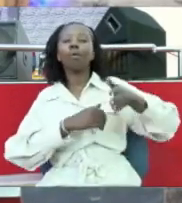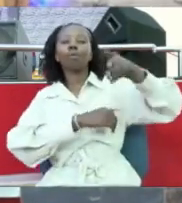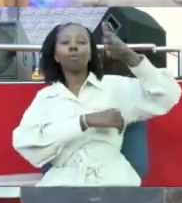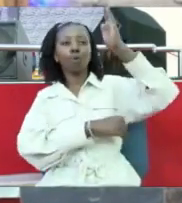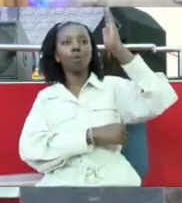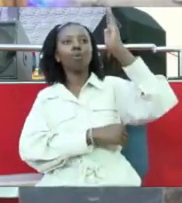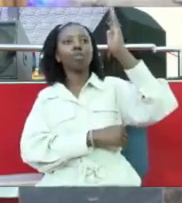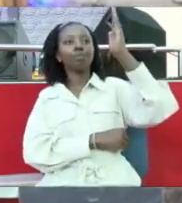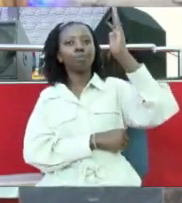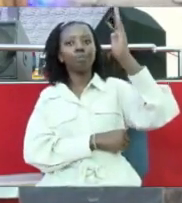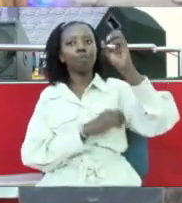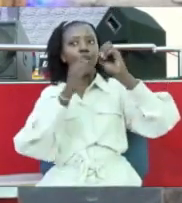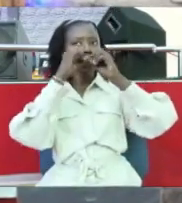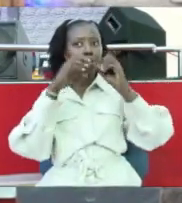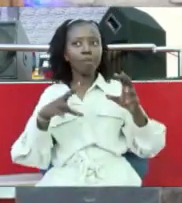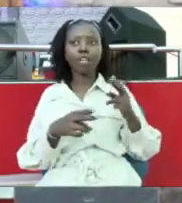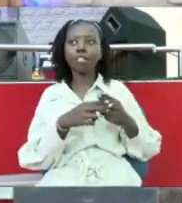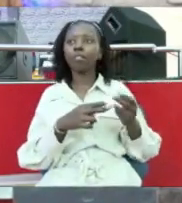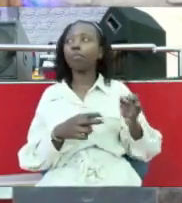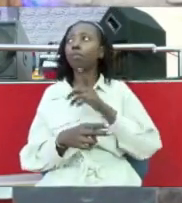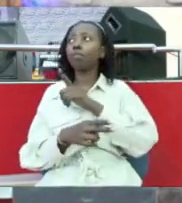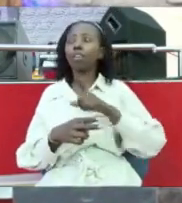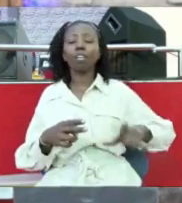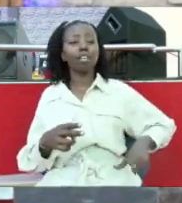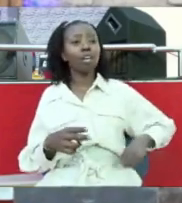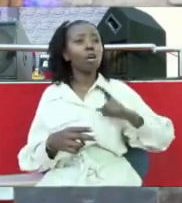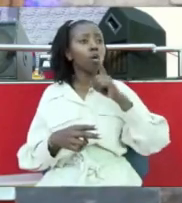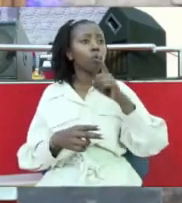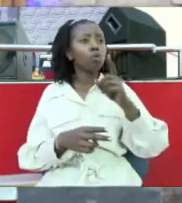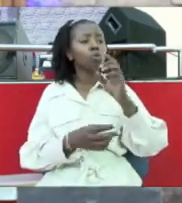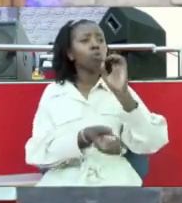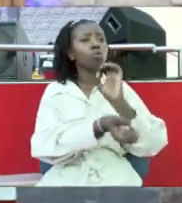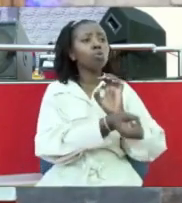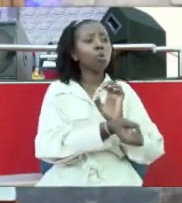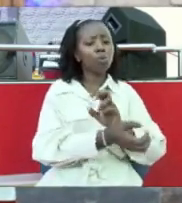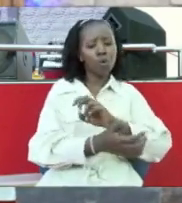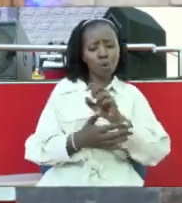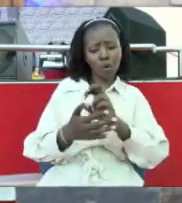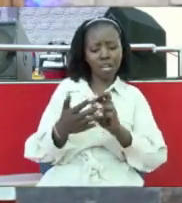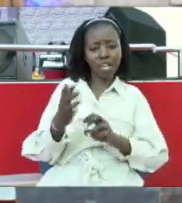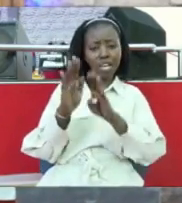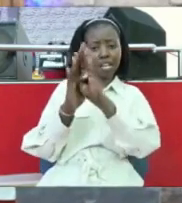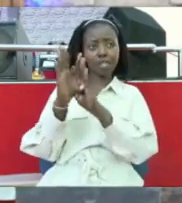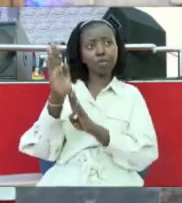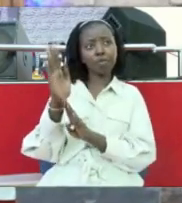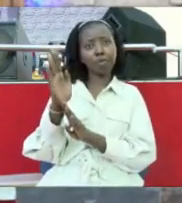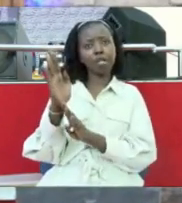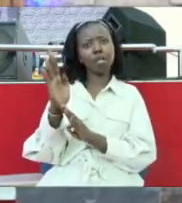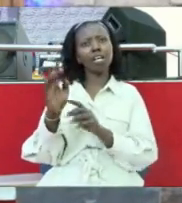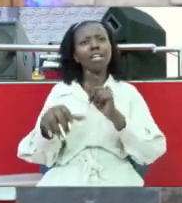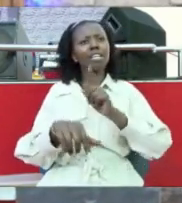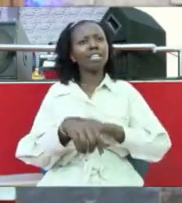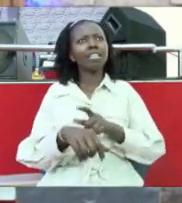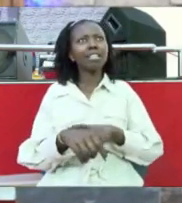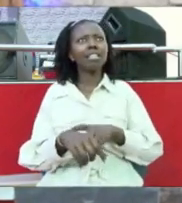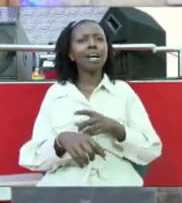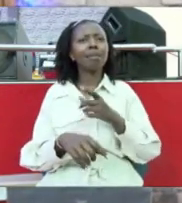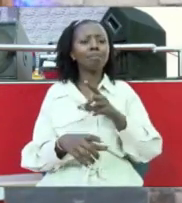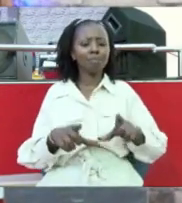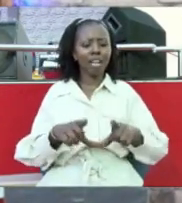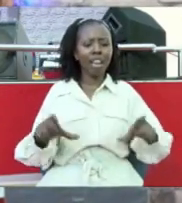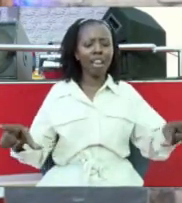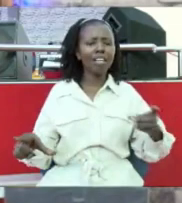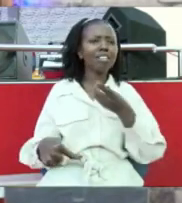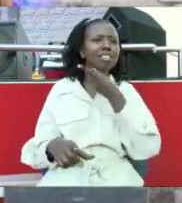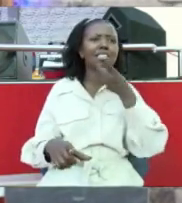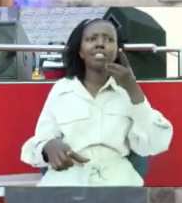Mungu. Blessed be the name of the Lord. Amen. So Paul is writing this passage. Paul anaandika kifungu hiki. When there is famine. Ambapo wakati kuna